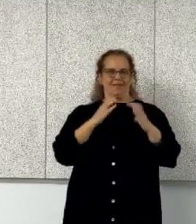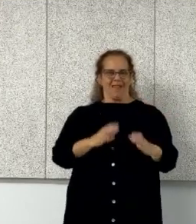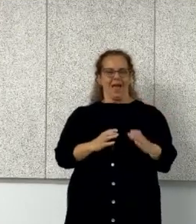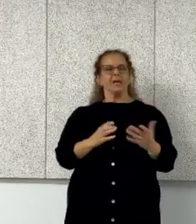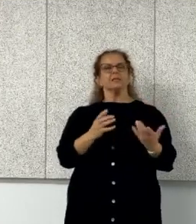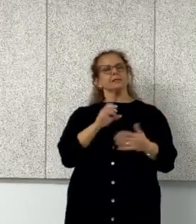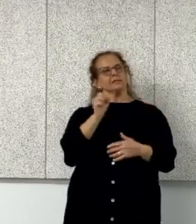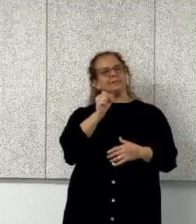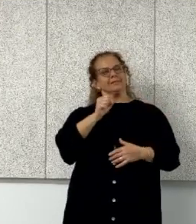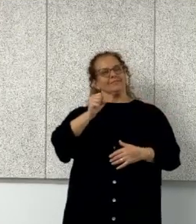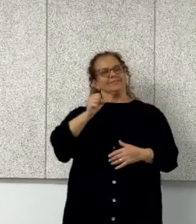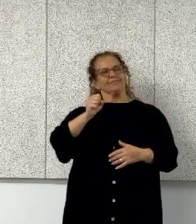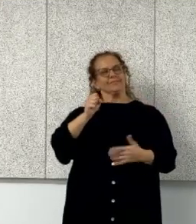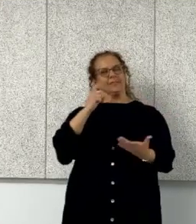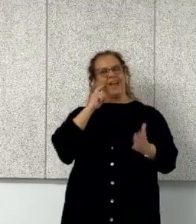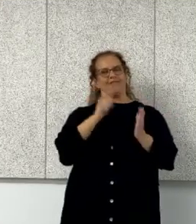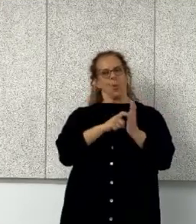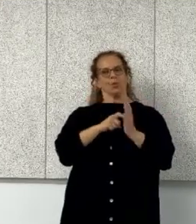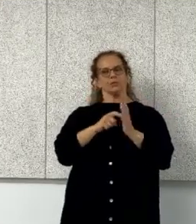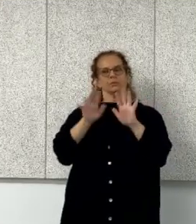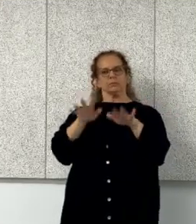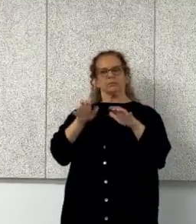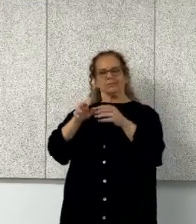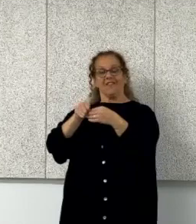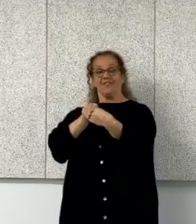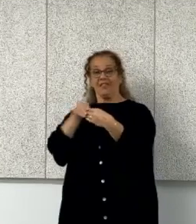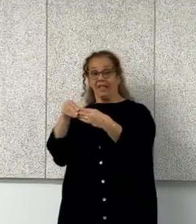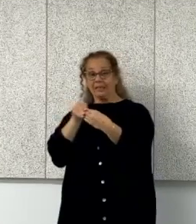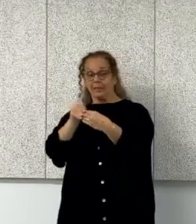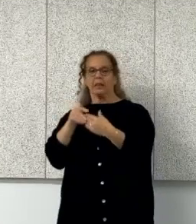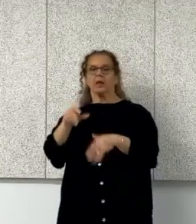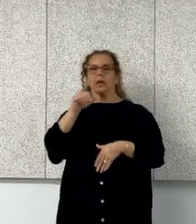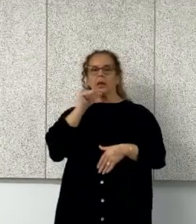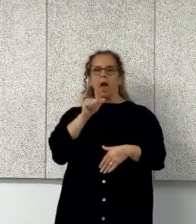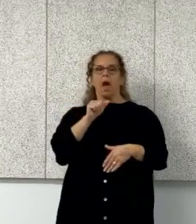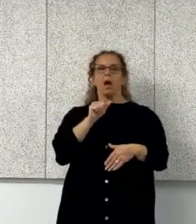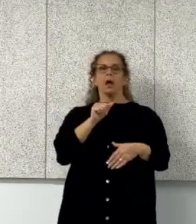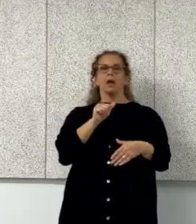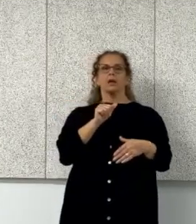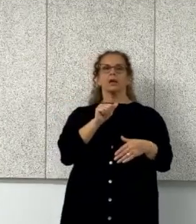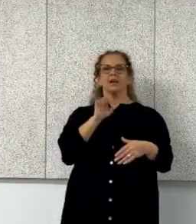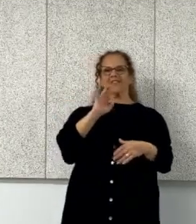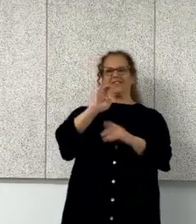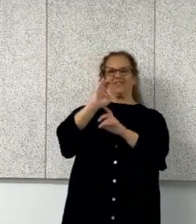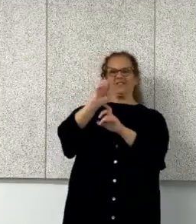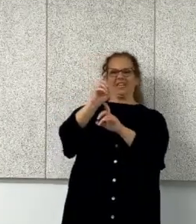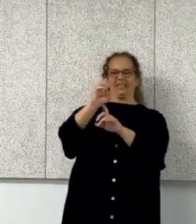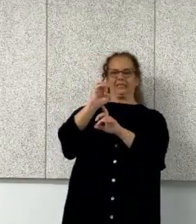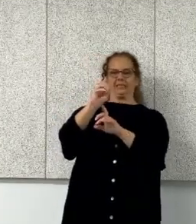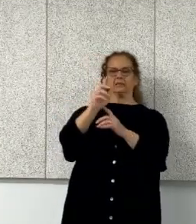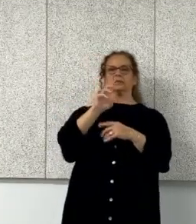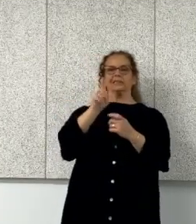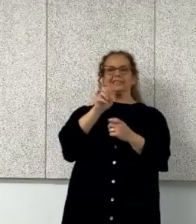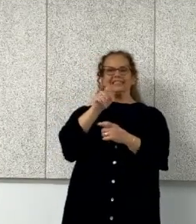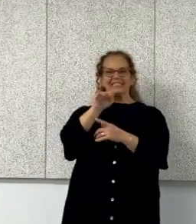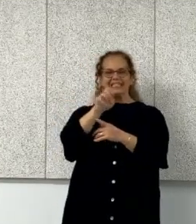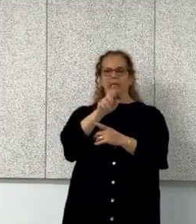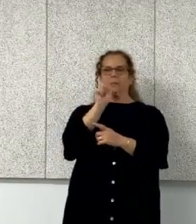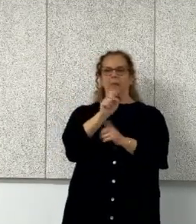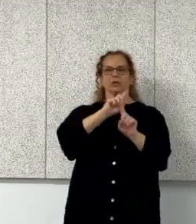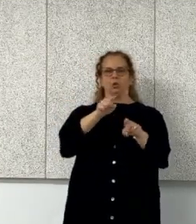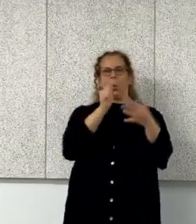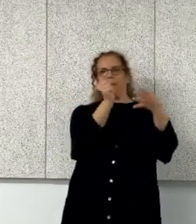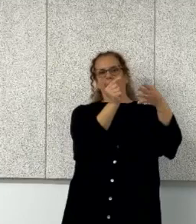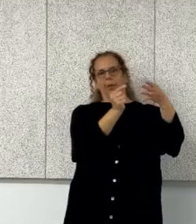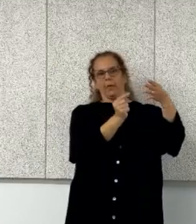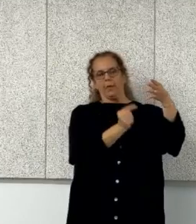the organizations that have flexibility and, you know, not a fixed package definitely are seeing better results than those who have fixed packages, for